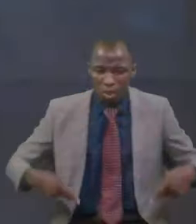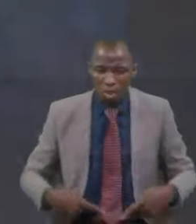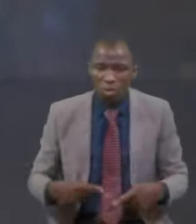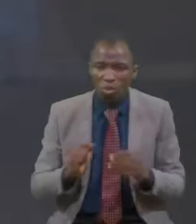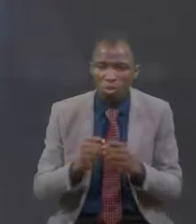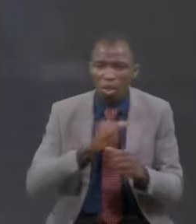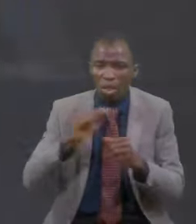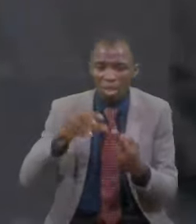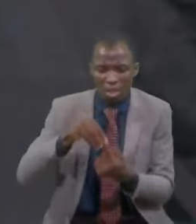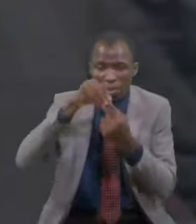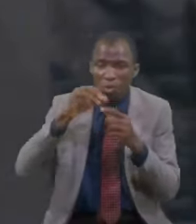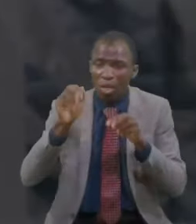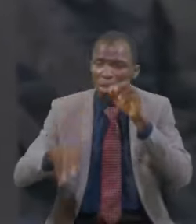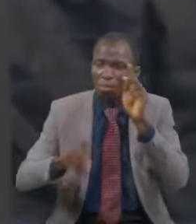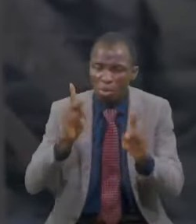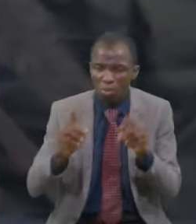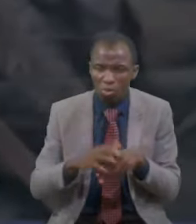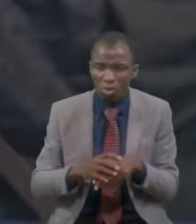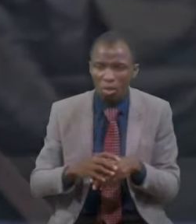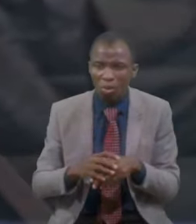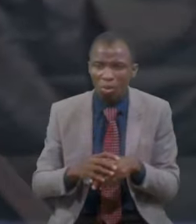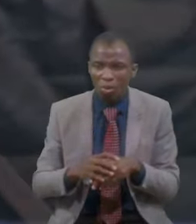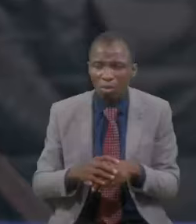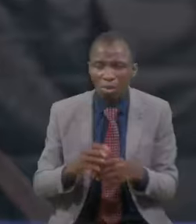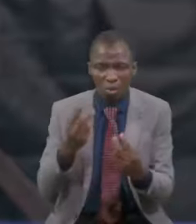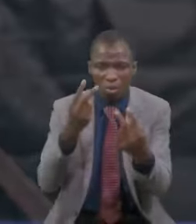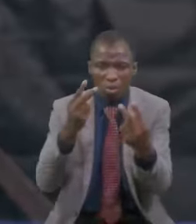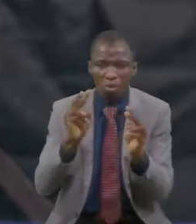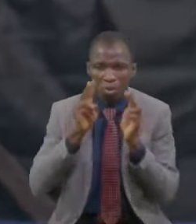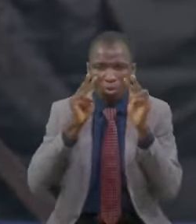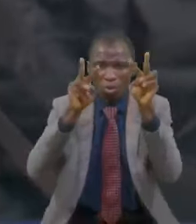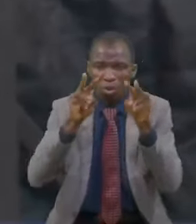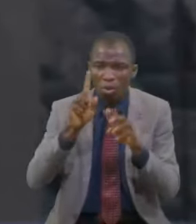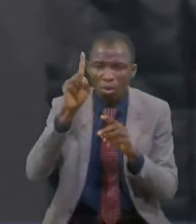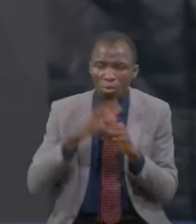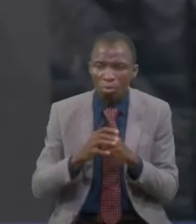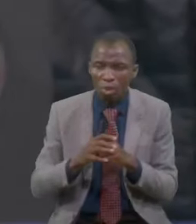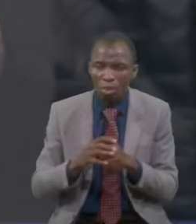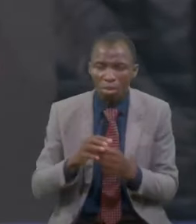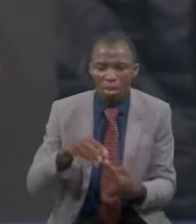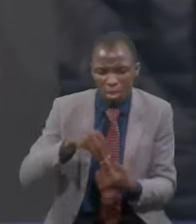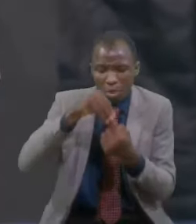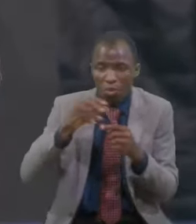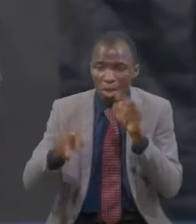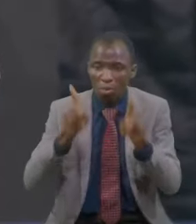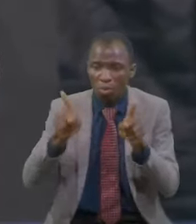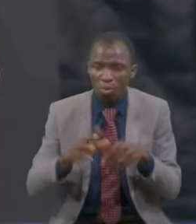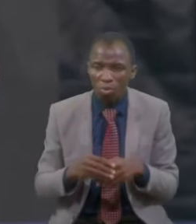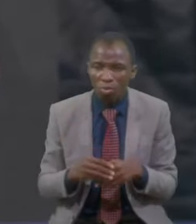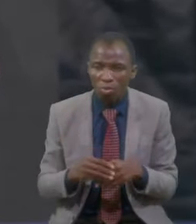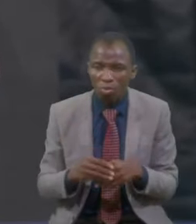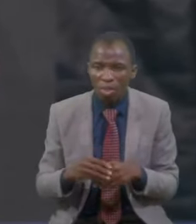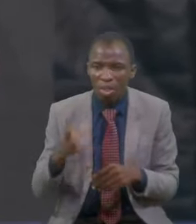peculiar people. Look up here. The peculiar people. And Satan